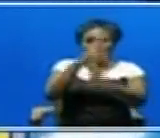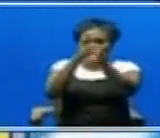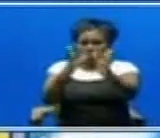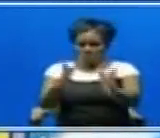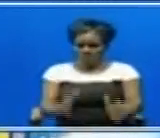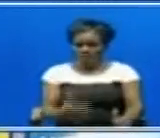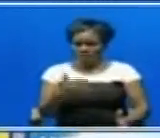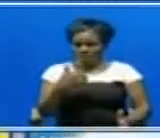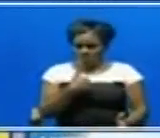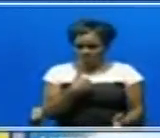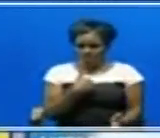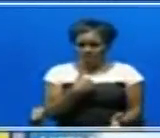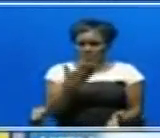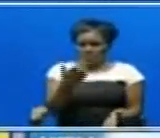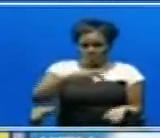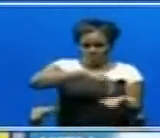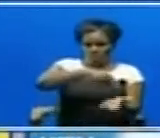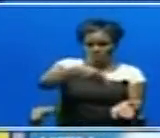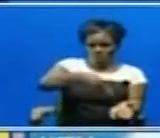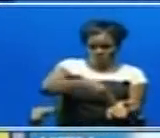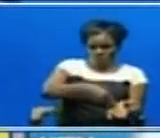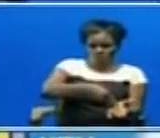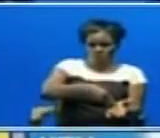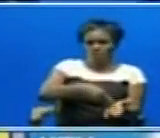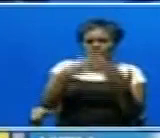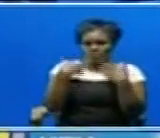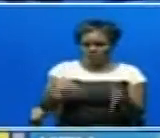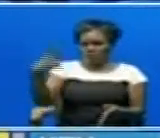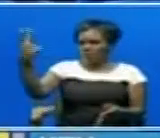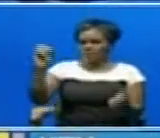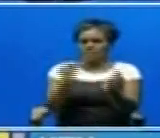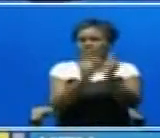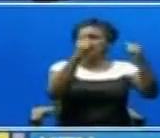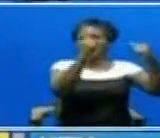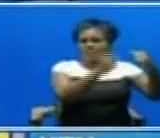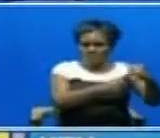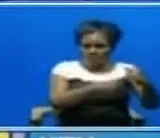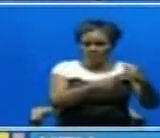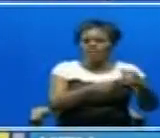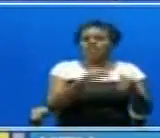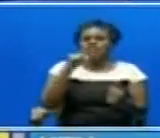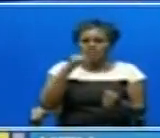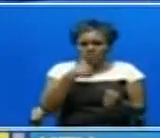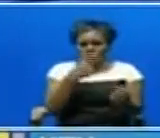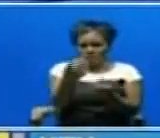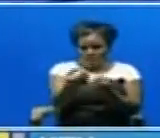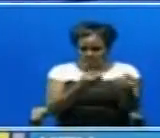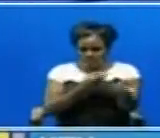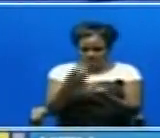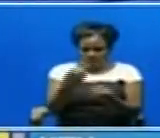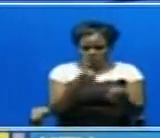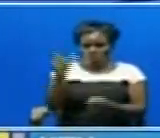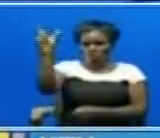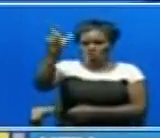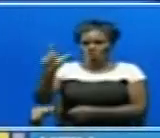Biro reports, the project, which is expected to be complete by 2016, will double up the latest tourist attraction at the